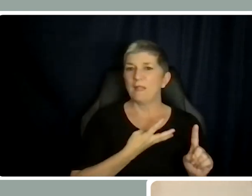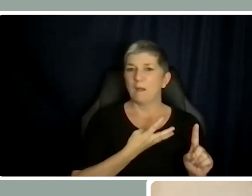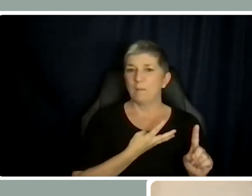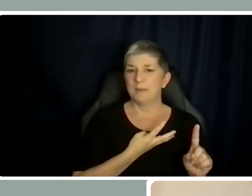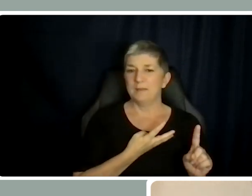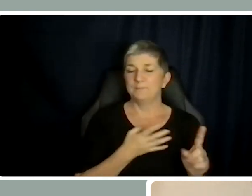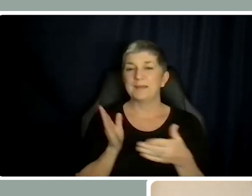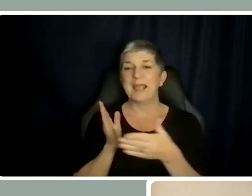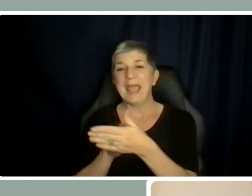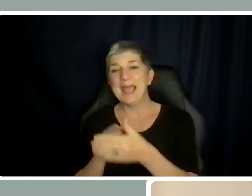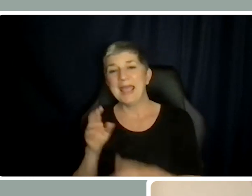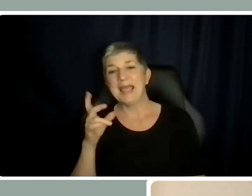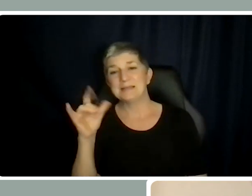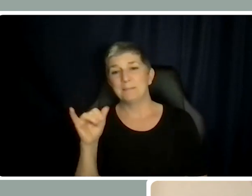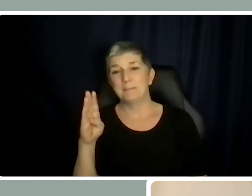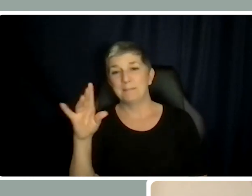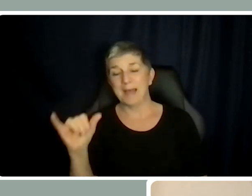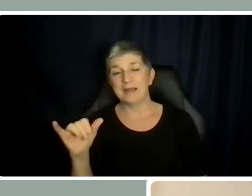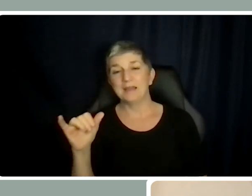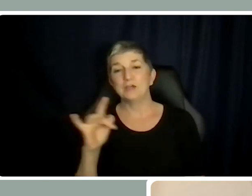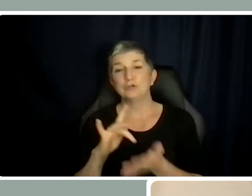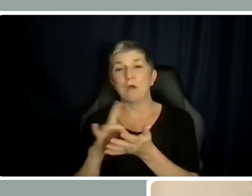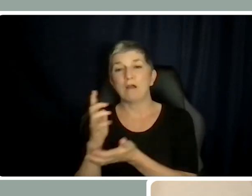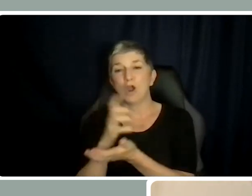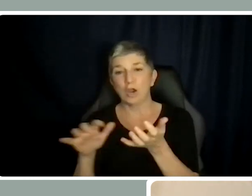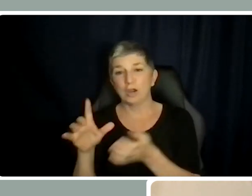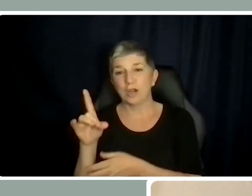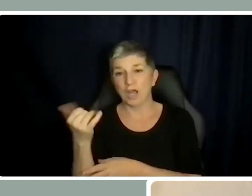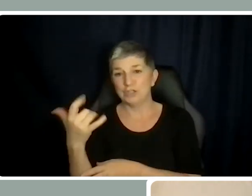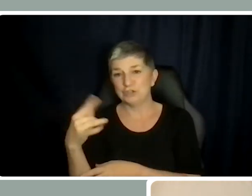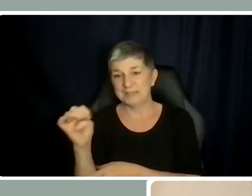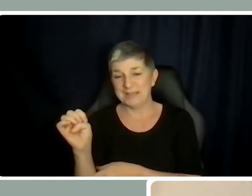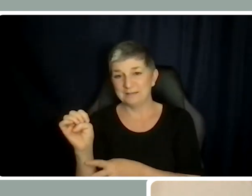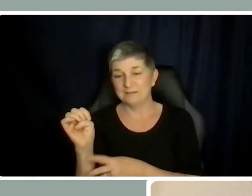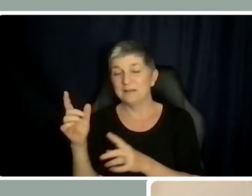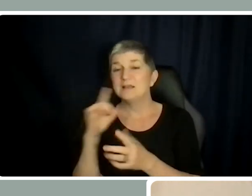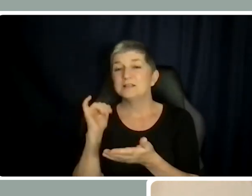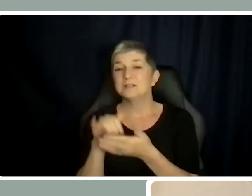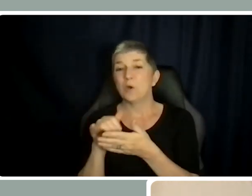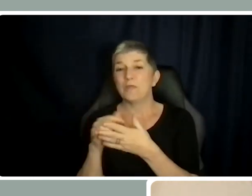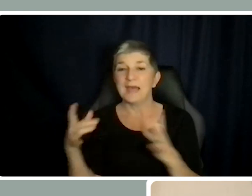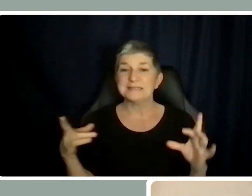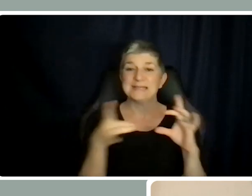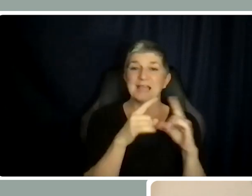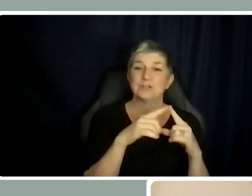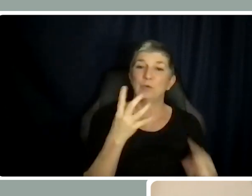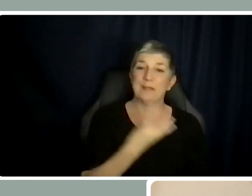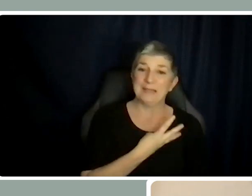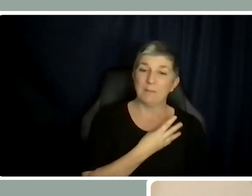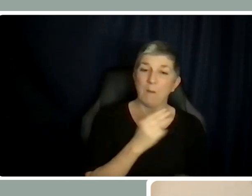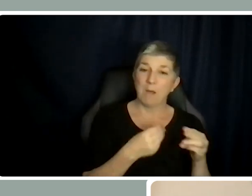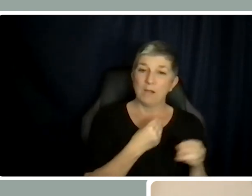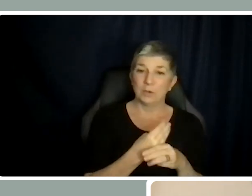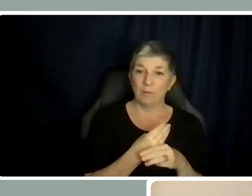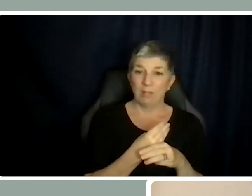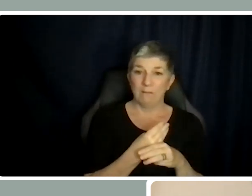an antibody drug conjugate. It's the anti-HER2 antibody Herceptin attached to or conjugated to the chemo molecule